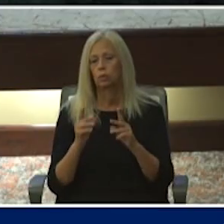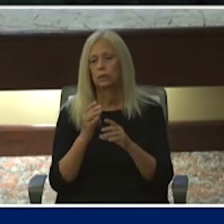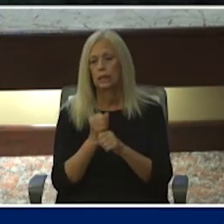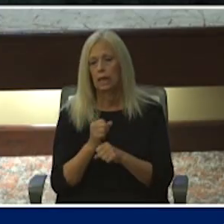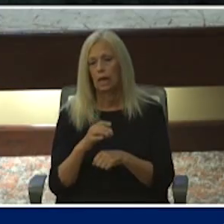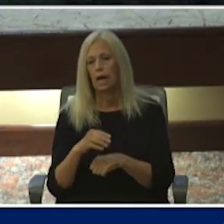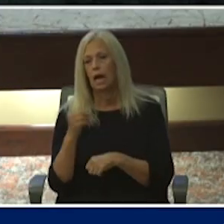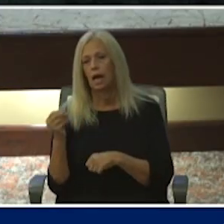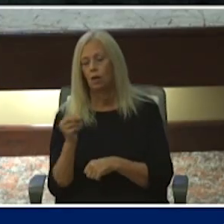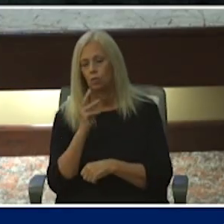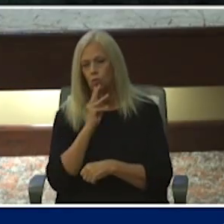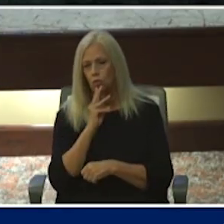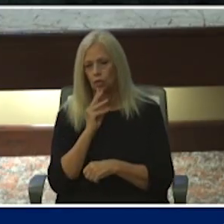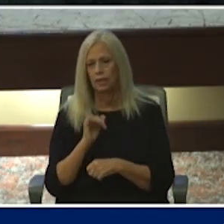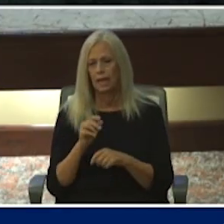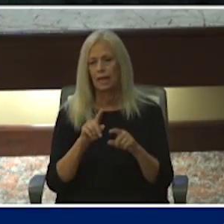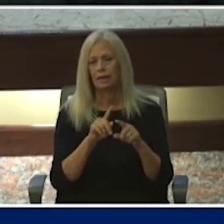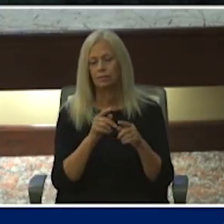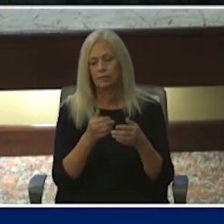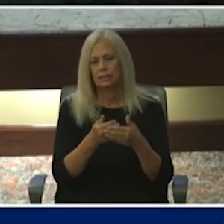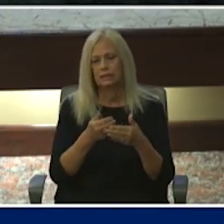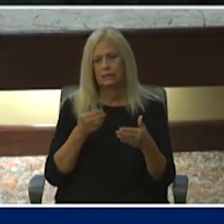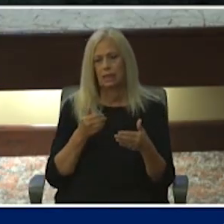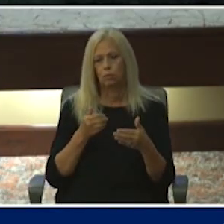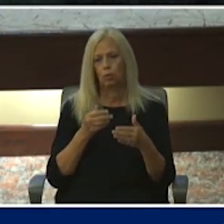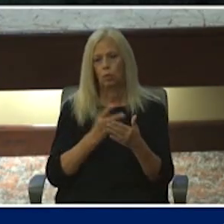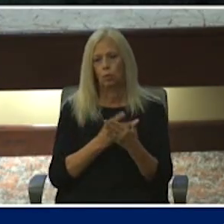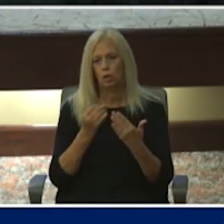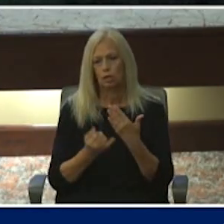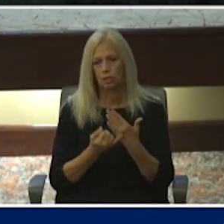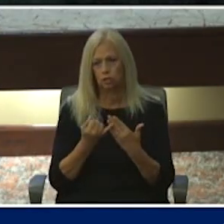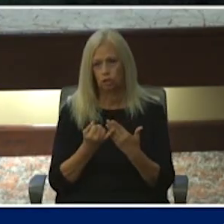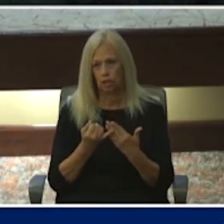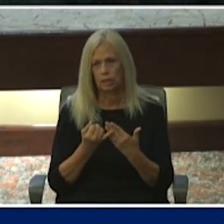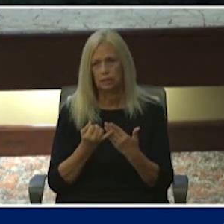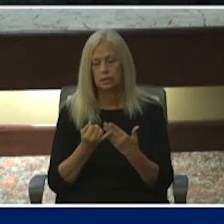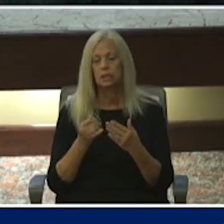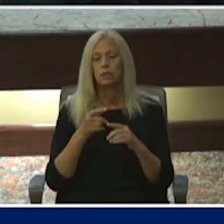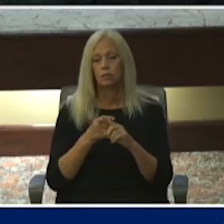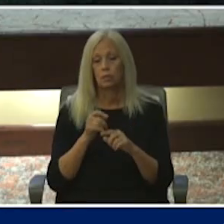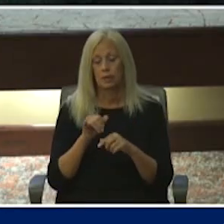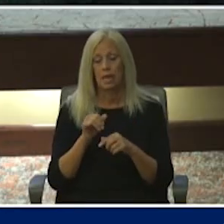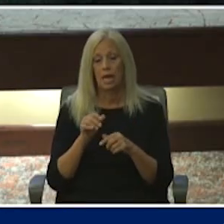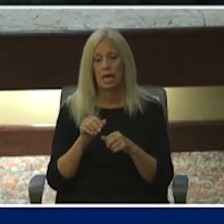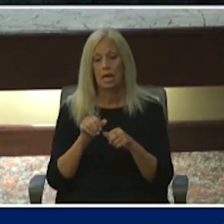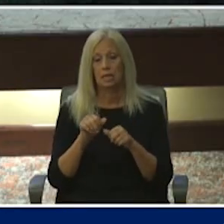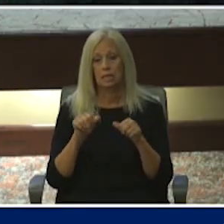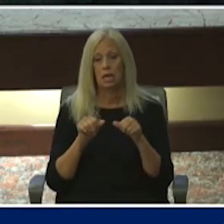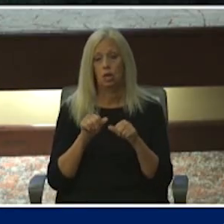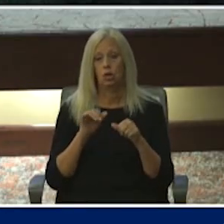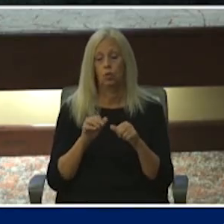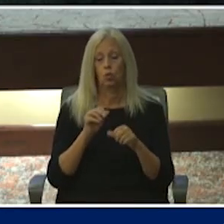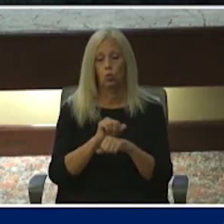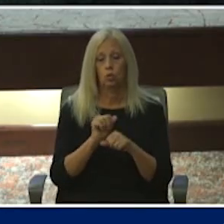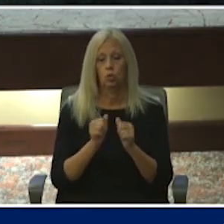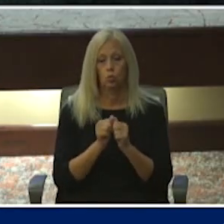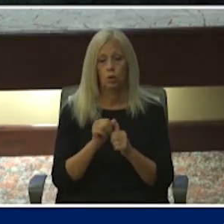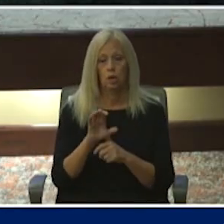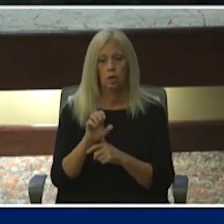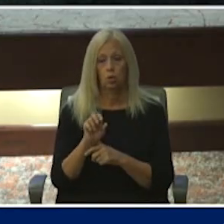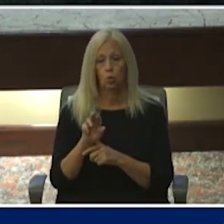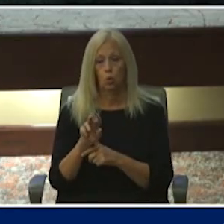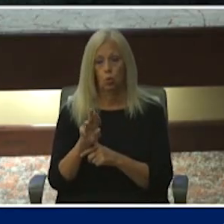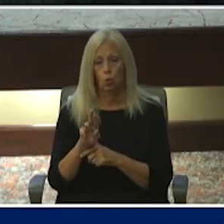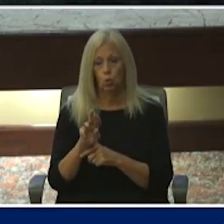do have a separate project that is ongoing, removing sediment from this area, and we're working with the Corps, and